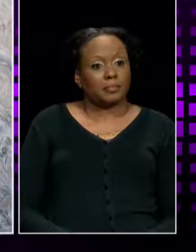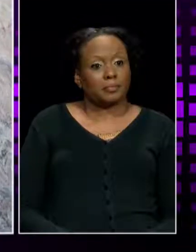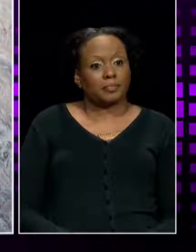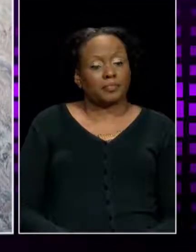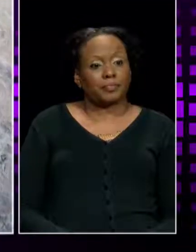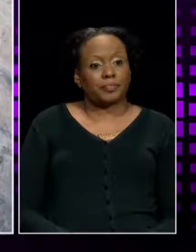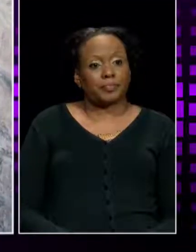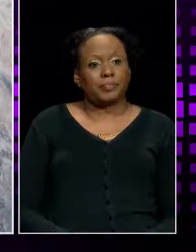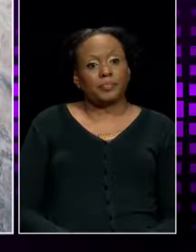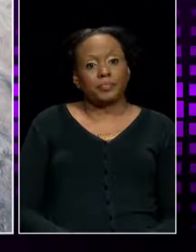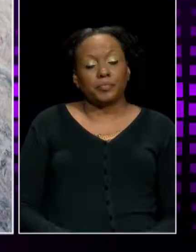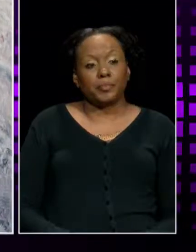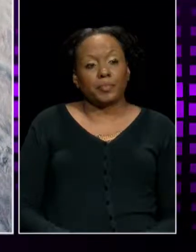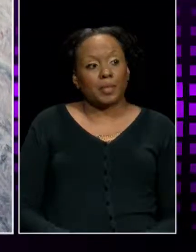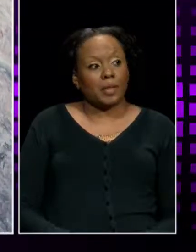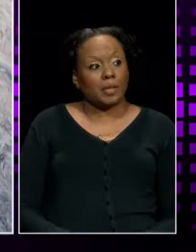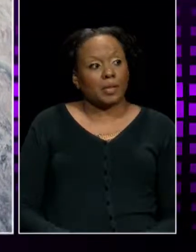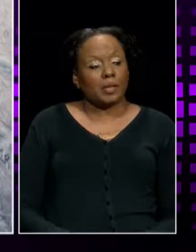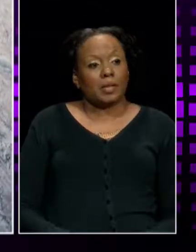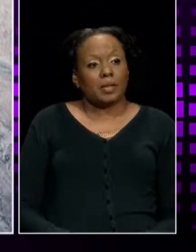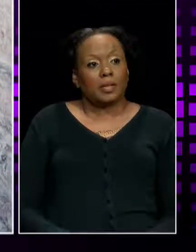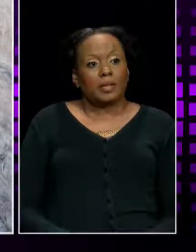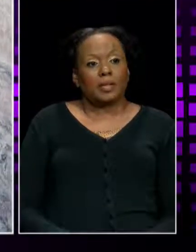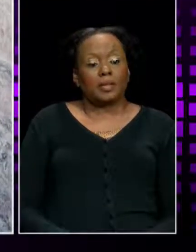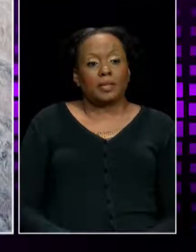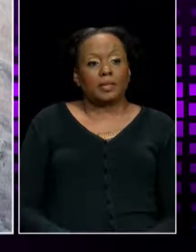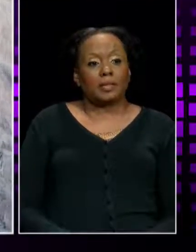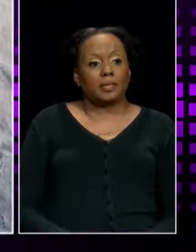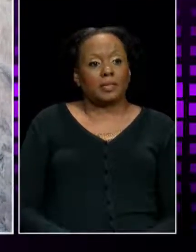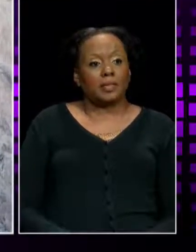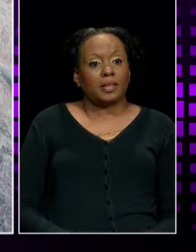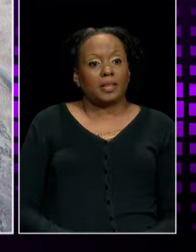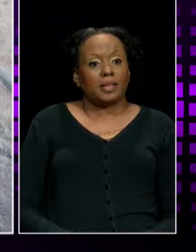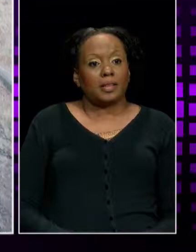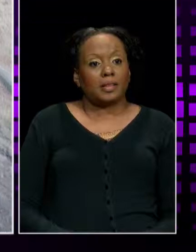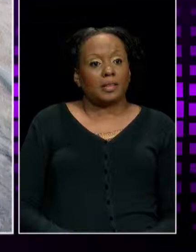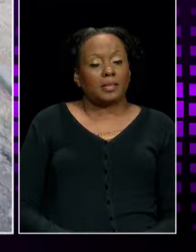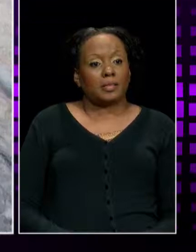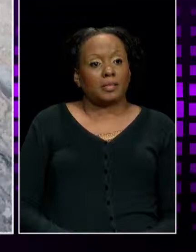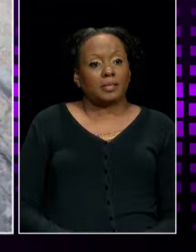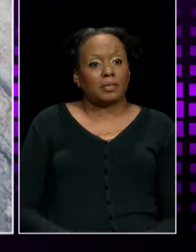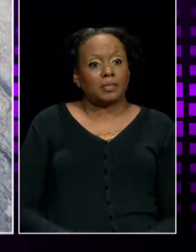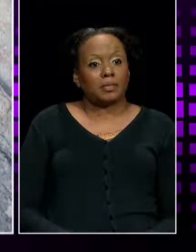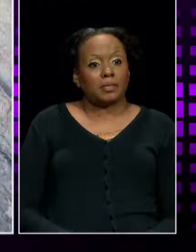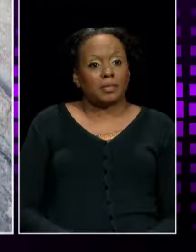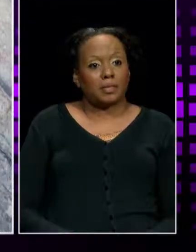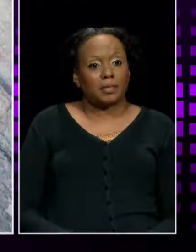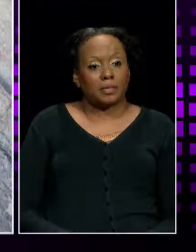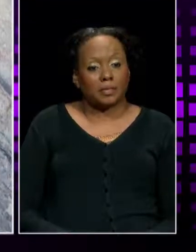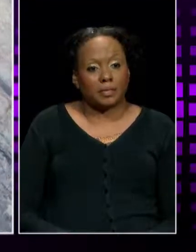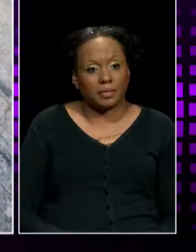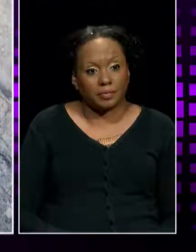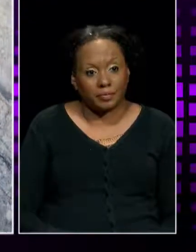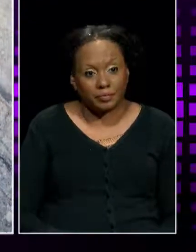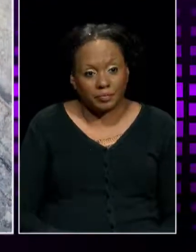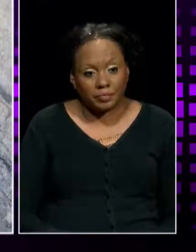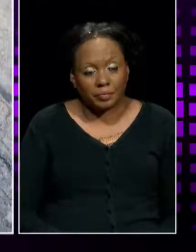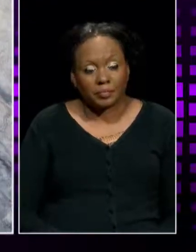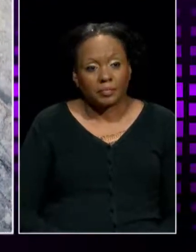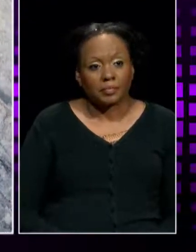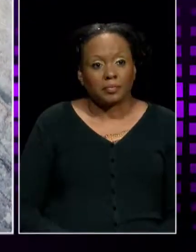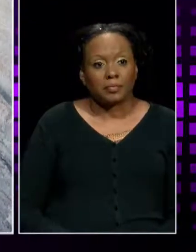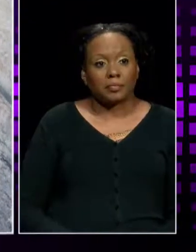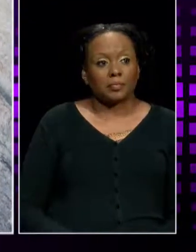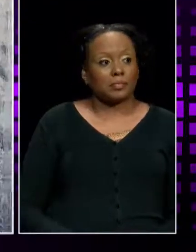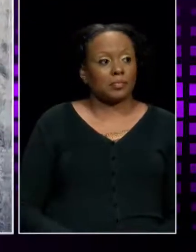like entrepreneurship in terms that they could know how to develop a business plan that will help